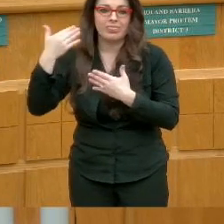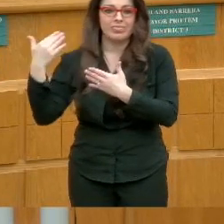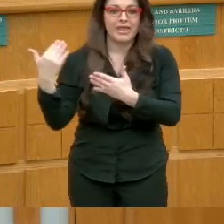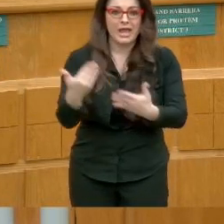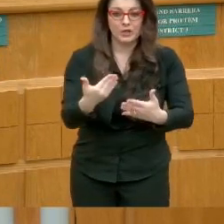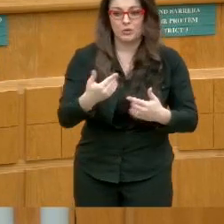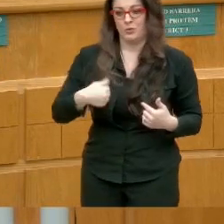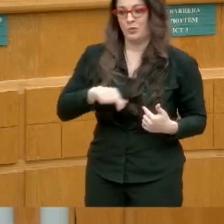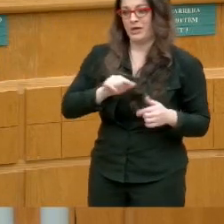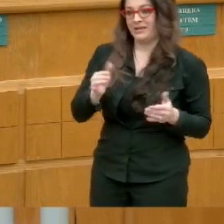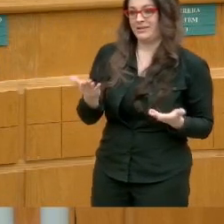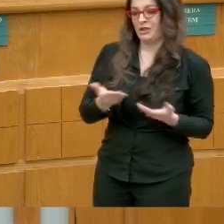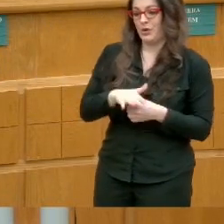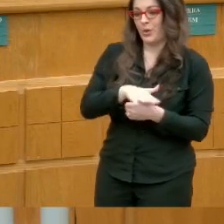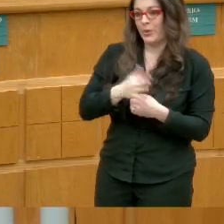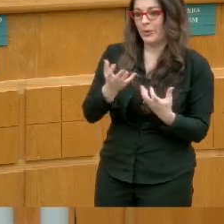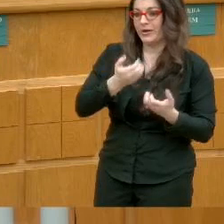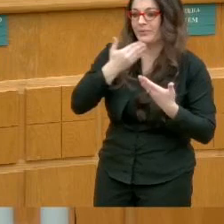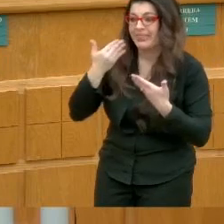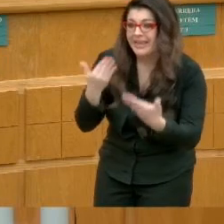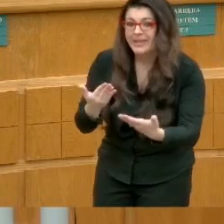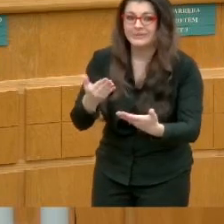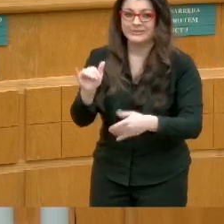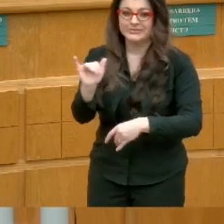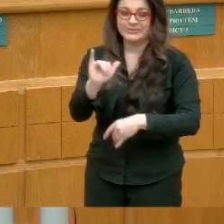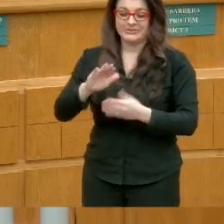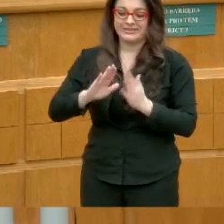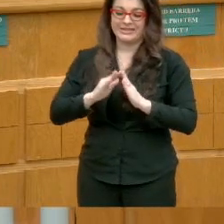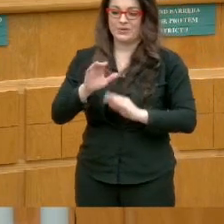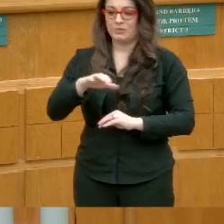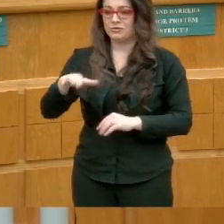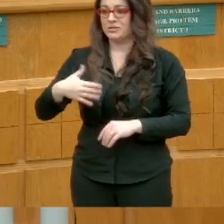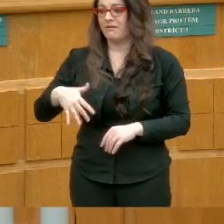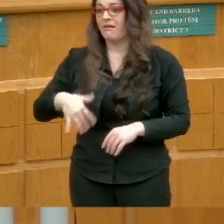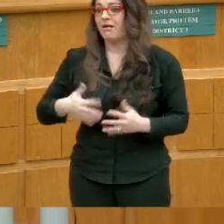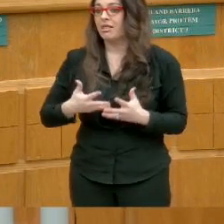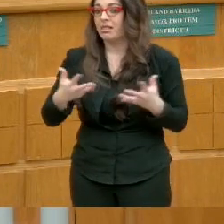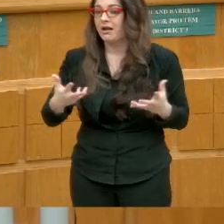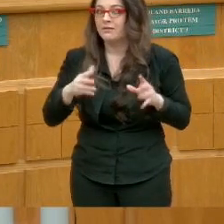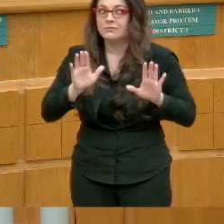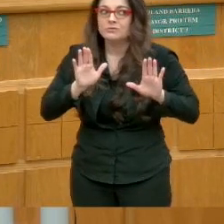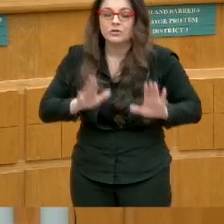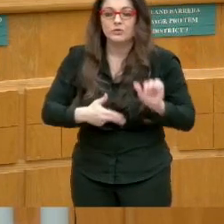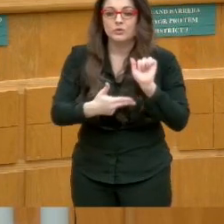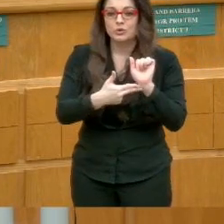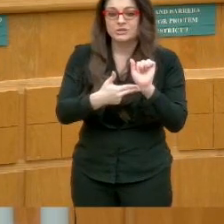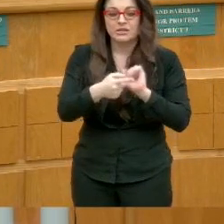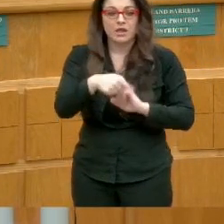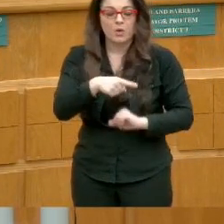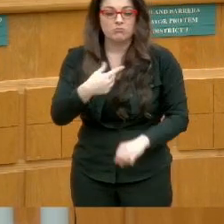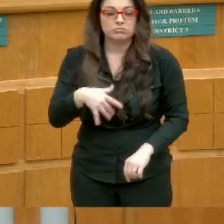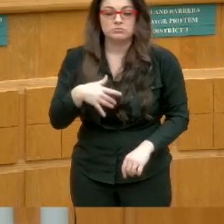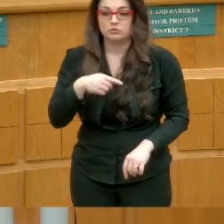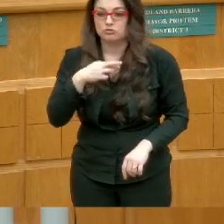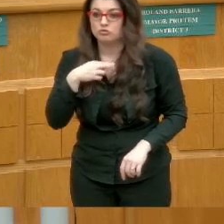just want to recognize them locally. In the city of Corpus Christi, we have a lot of great nurses that have put their lives and